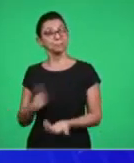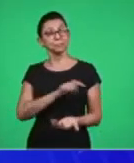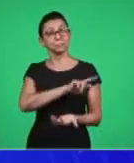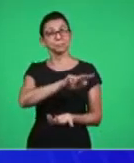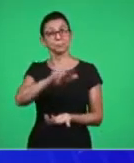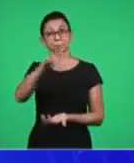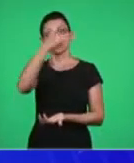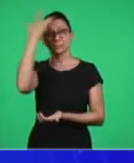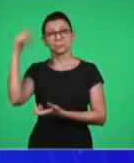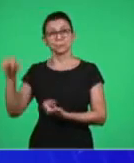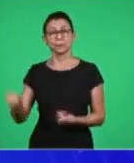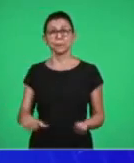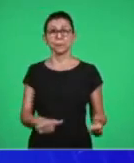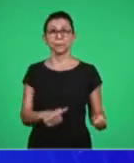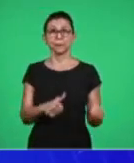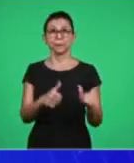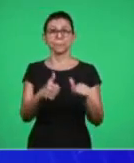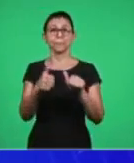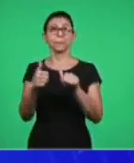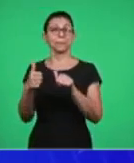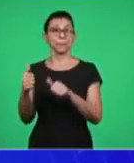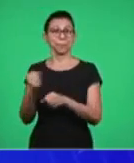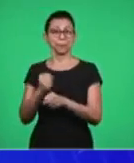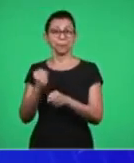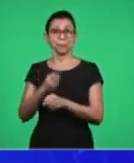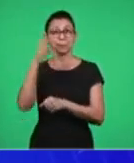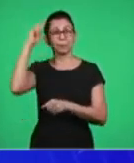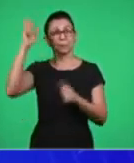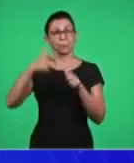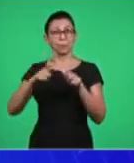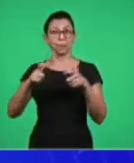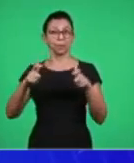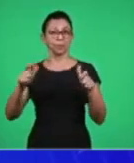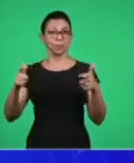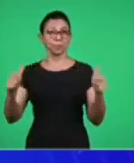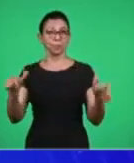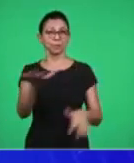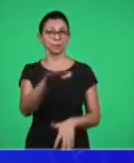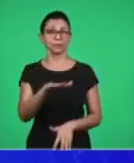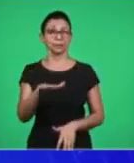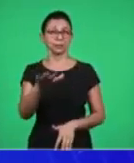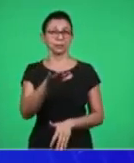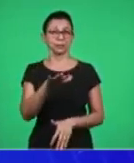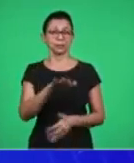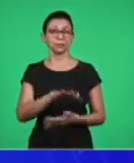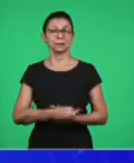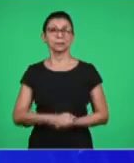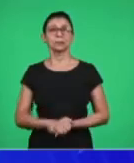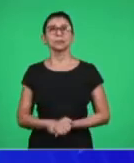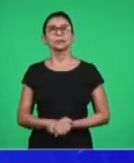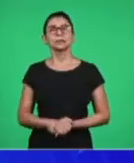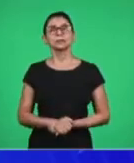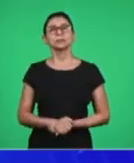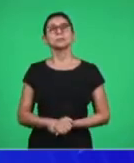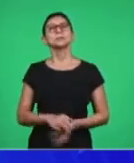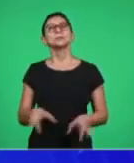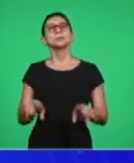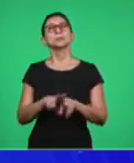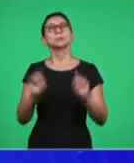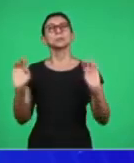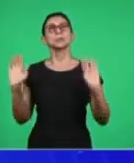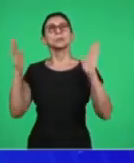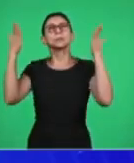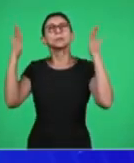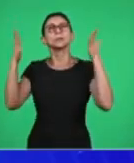people. We're giving growth to the work of the Holy Spirit in that region of Bolivia. Events